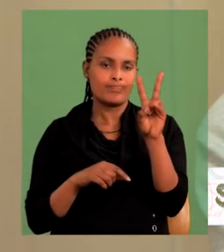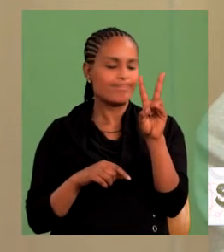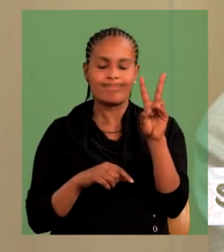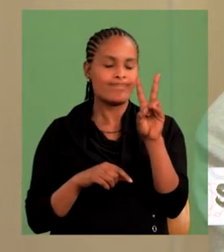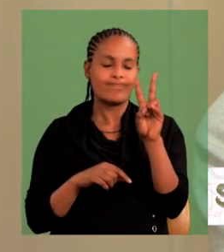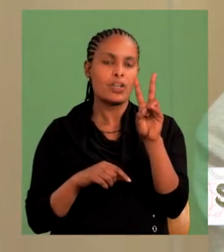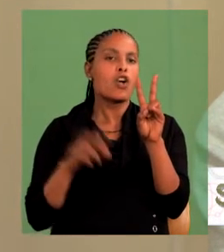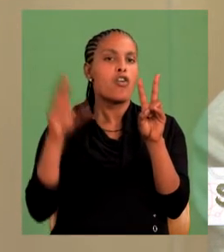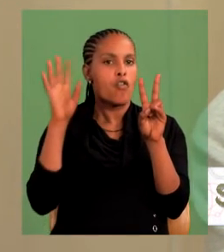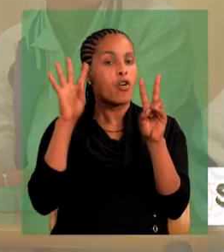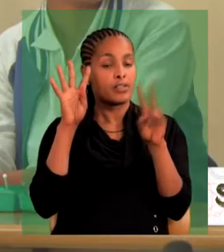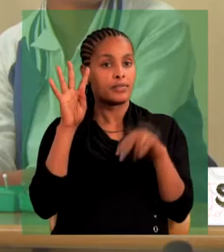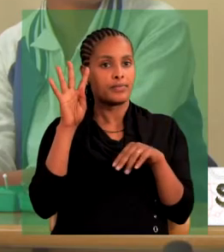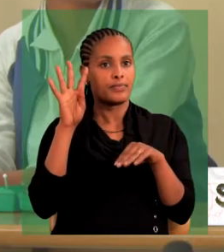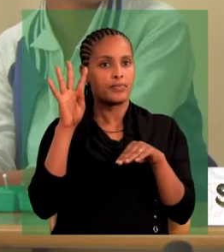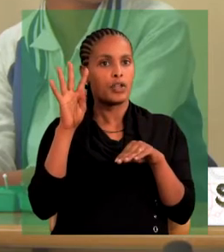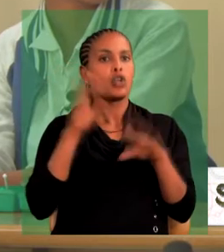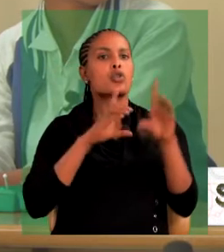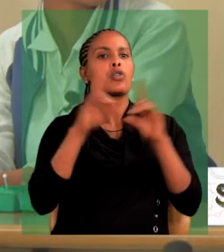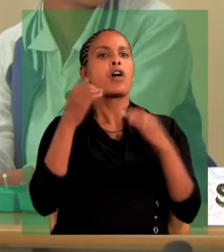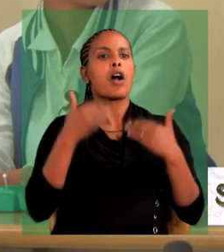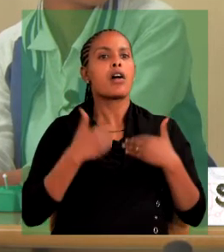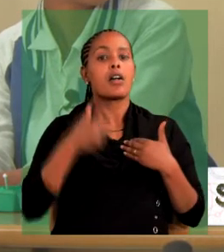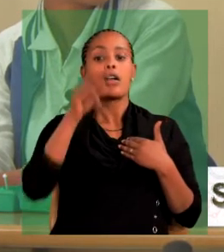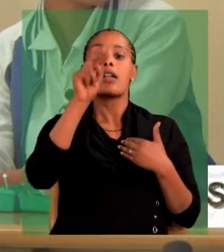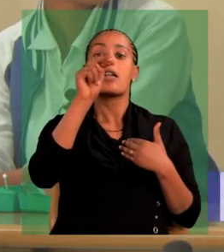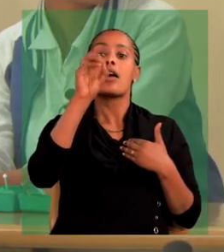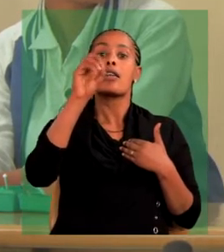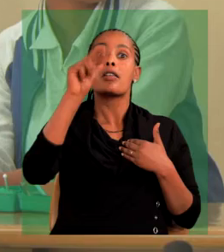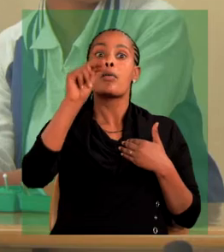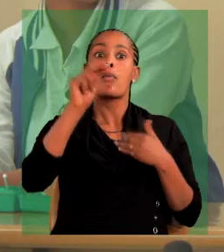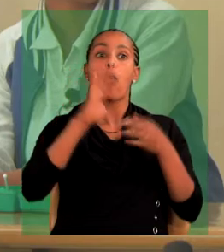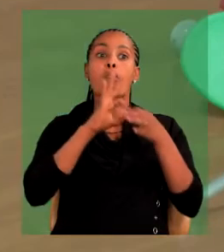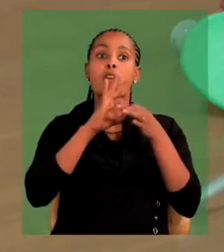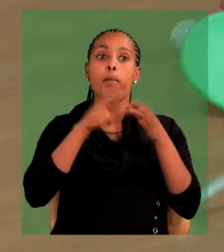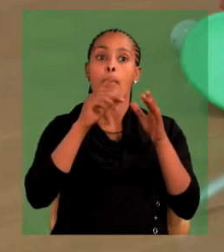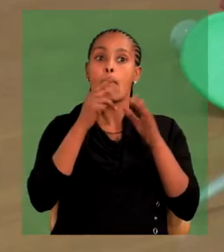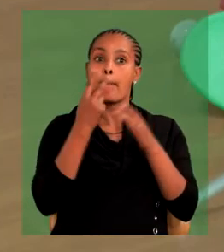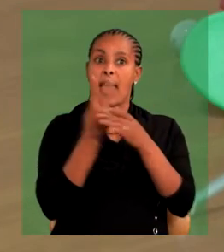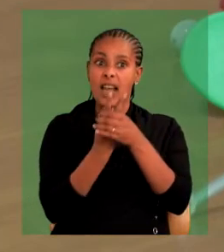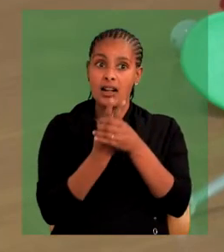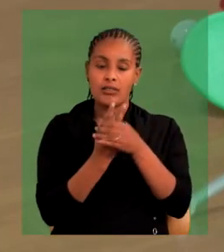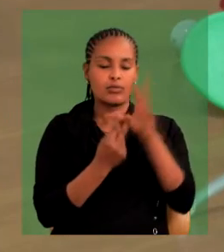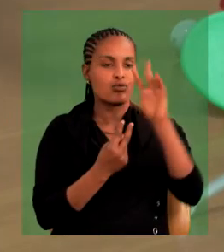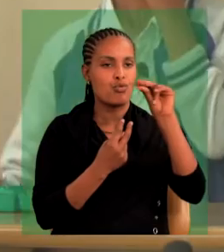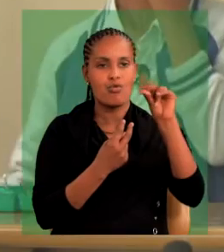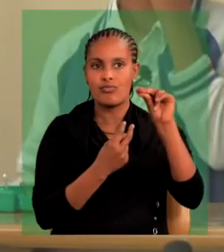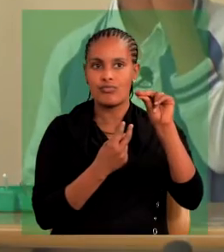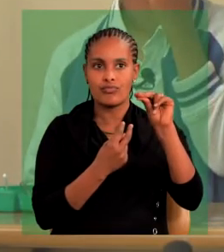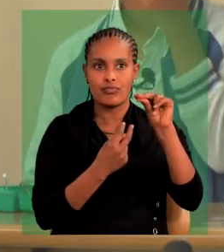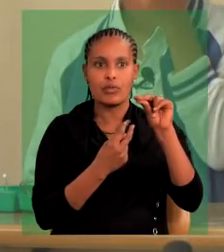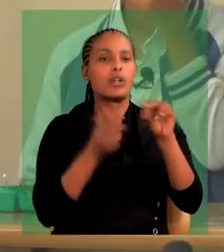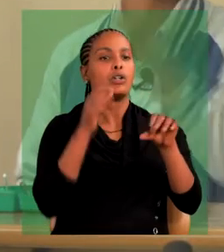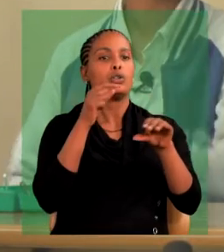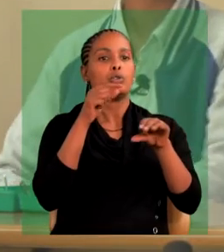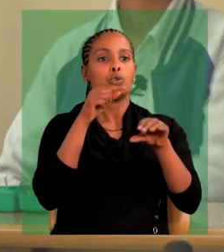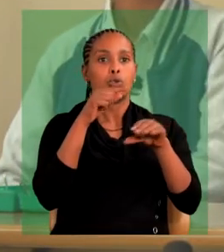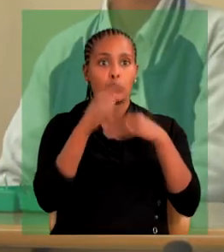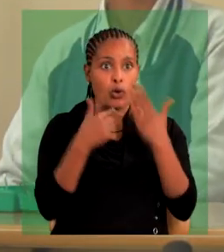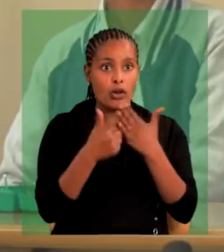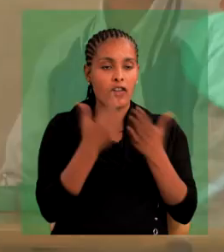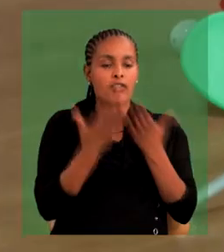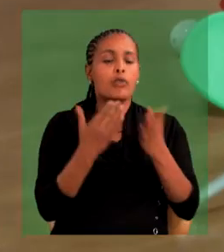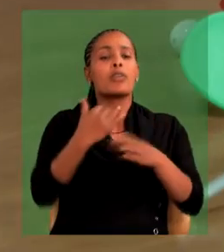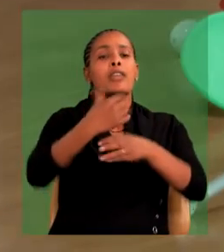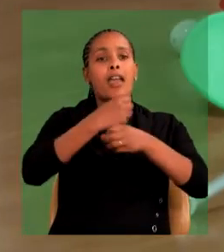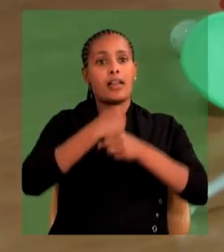Four. Four. Do we have a non-bonding pair? No. So if